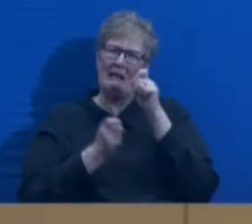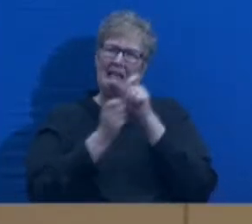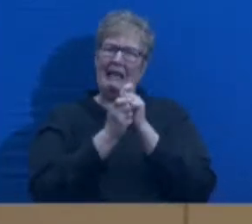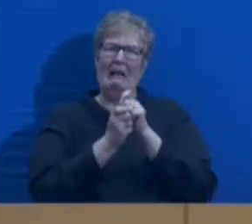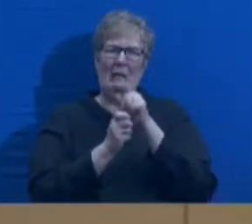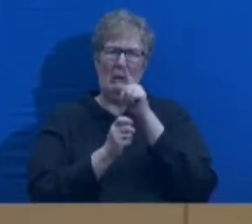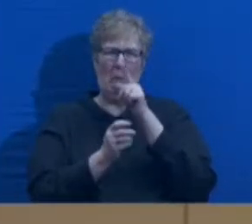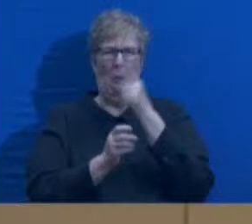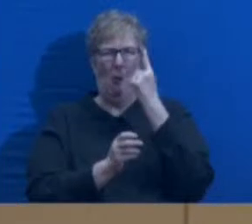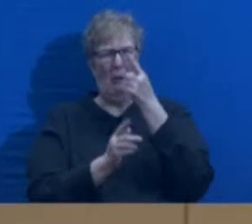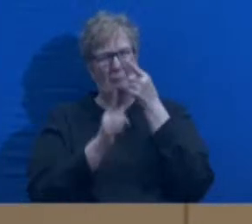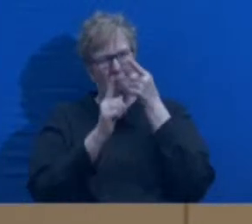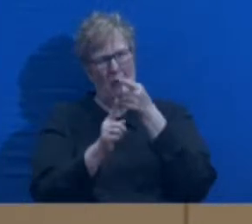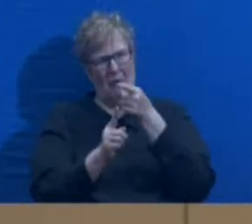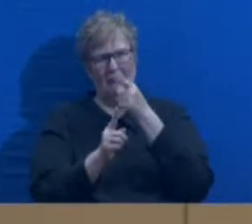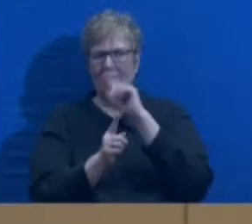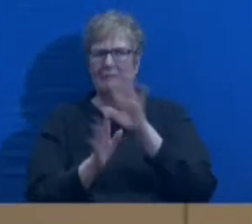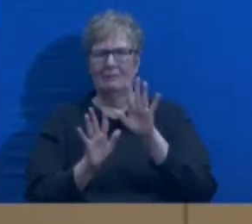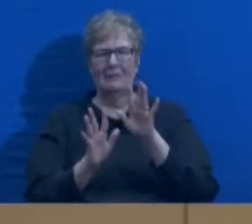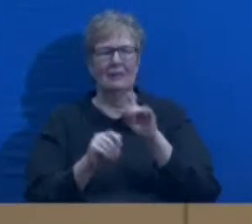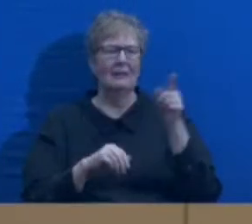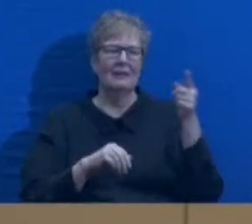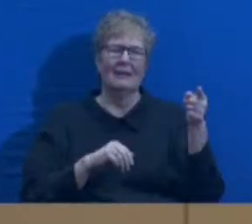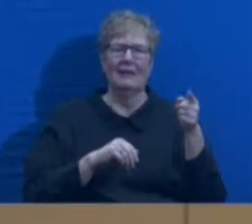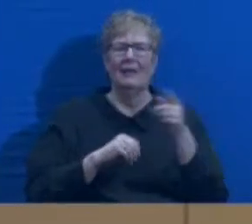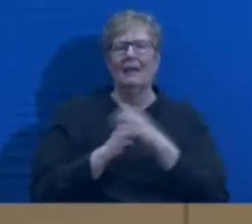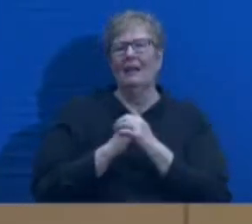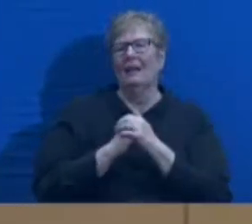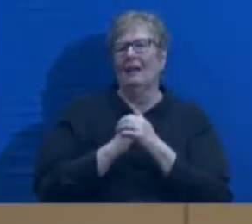this is what I think you should do. So,